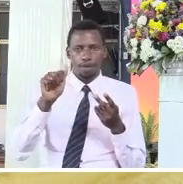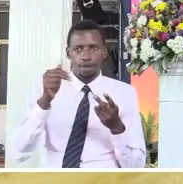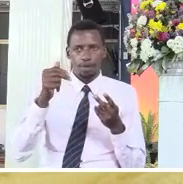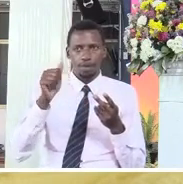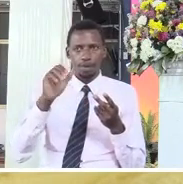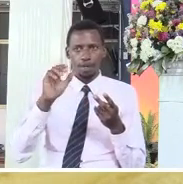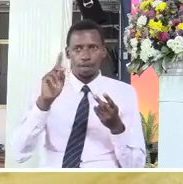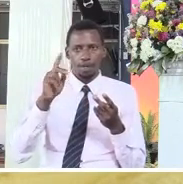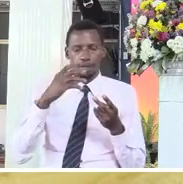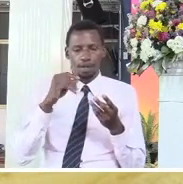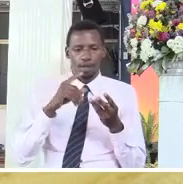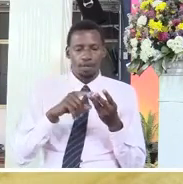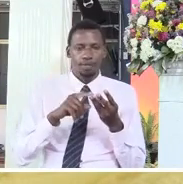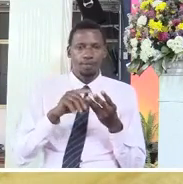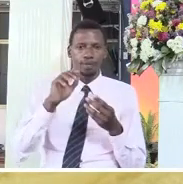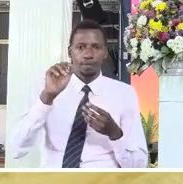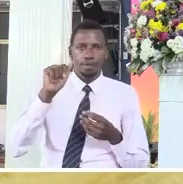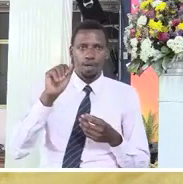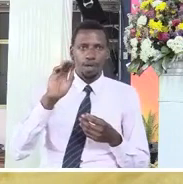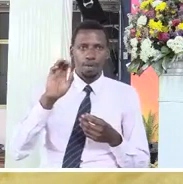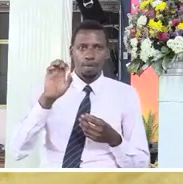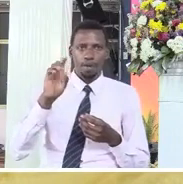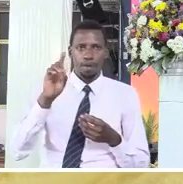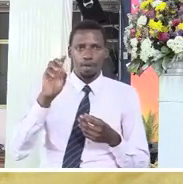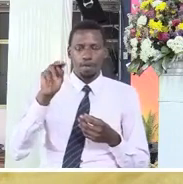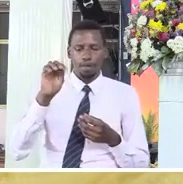From verse 7, we see that,